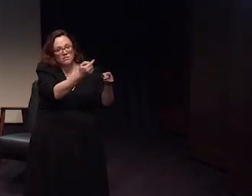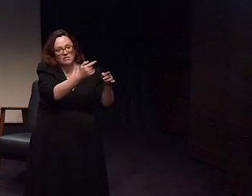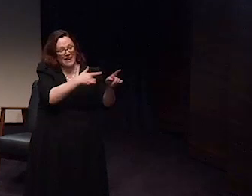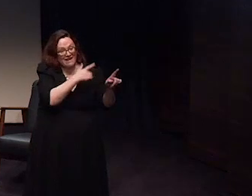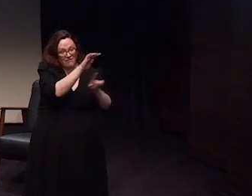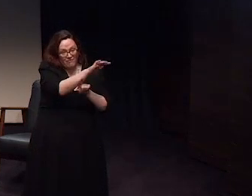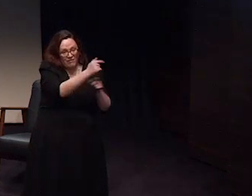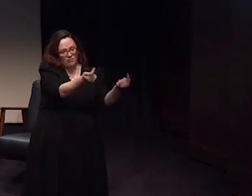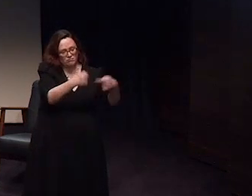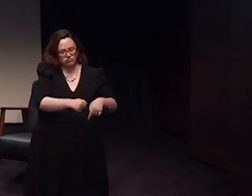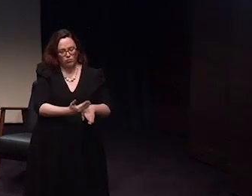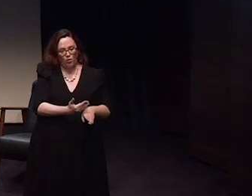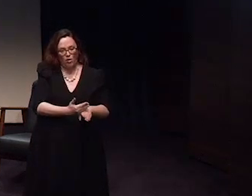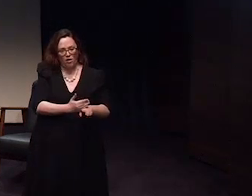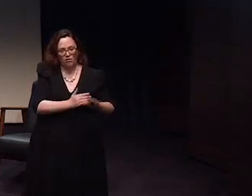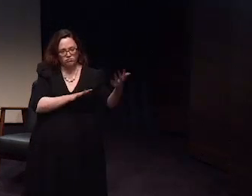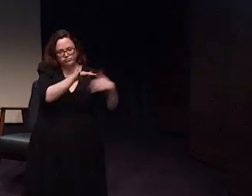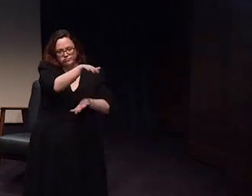there. Next.